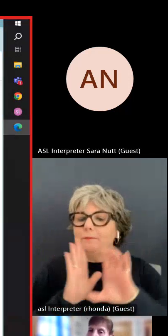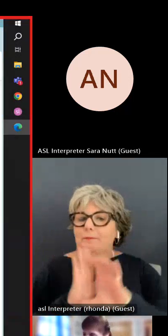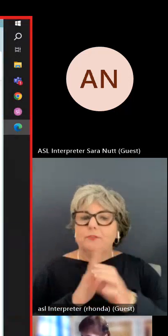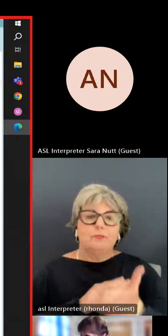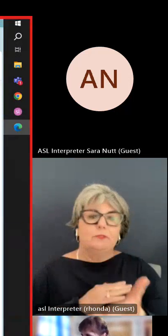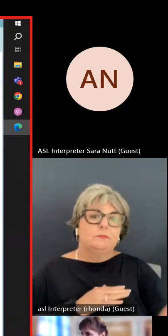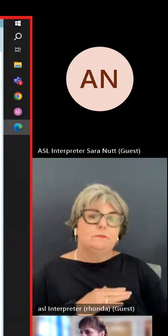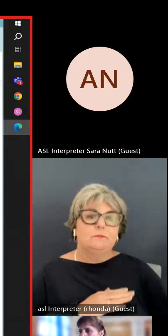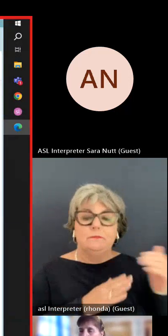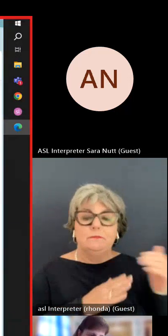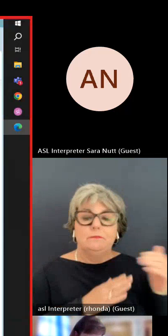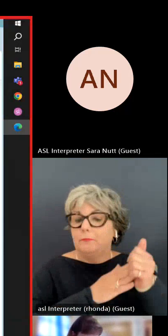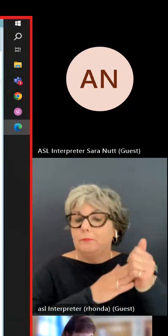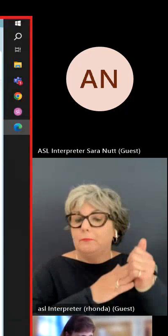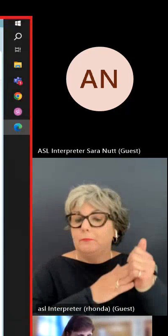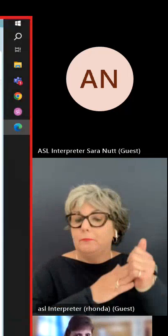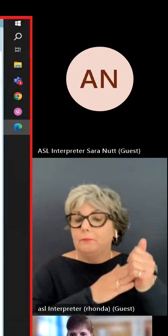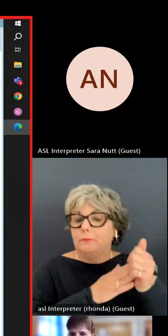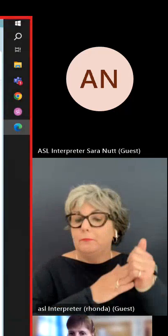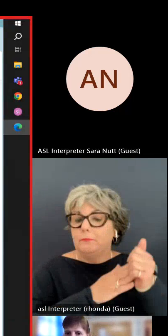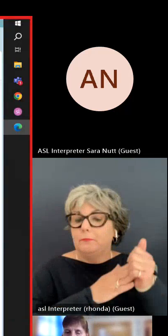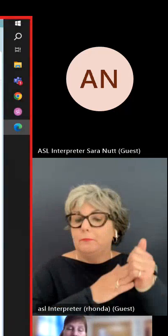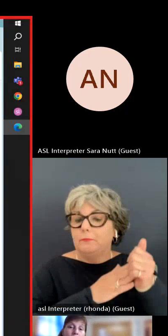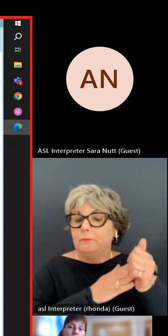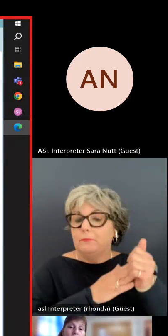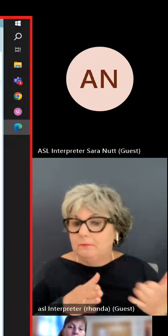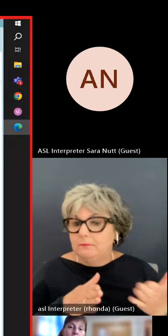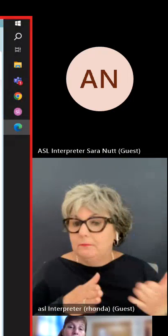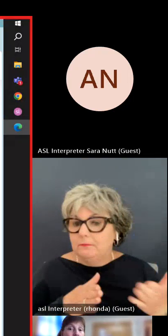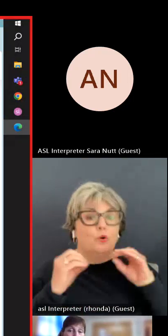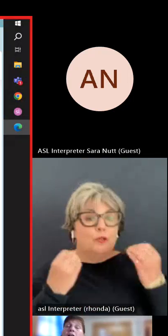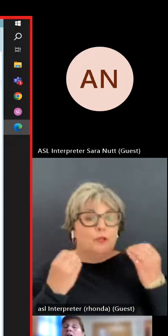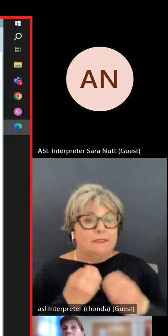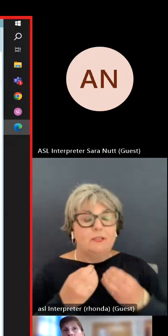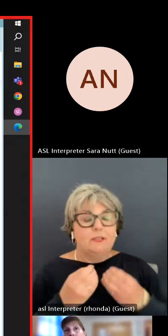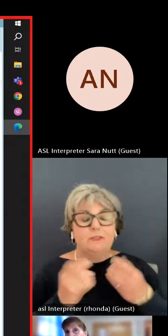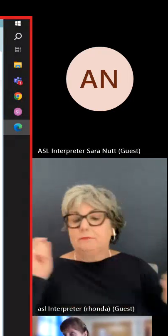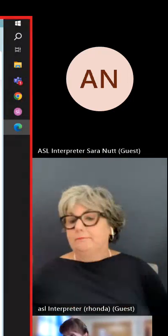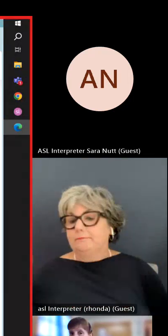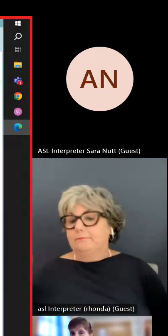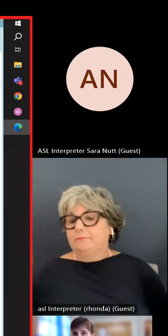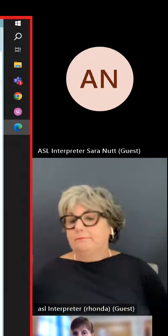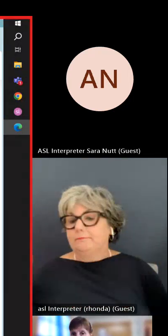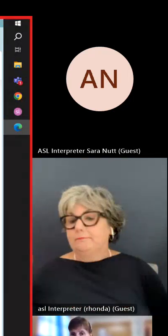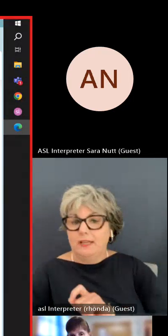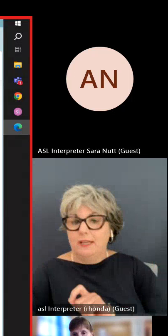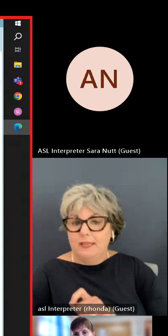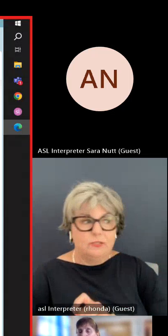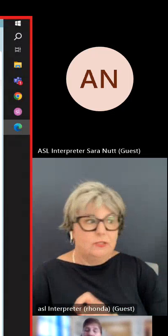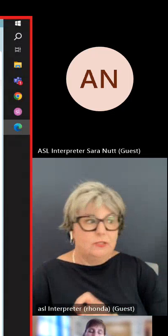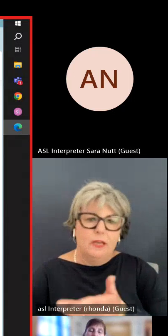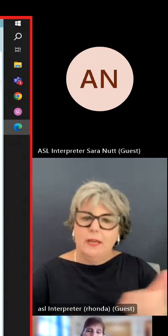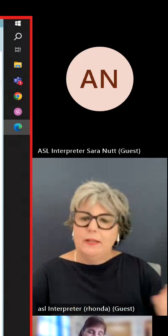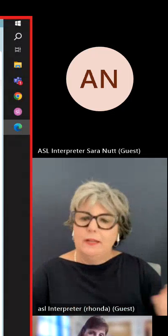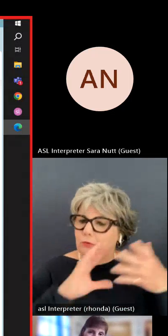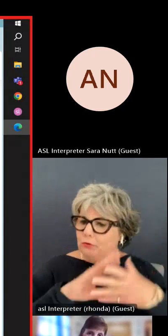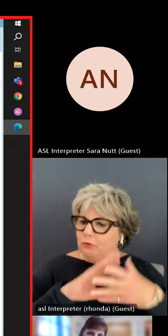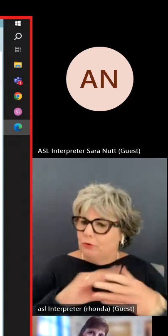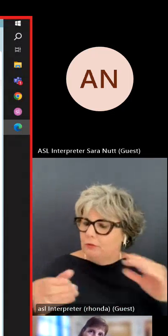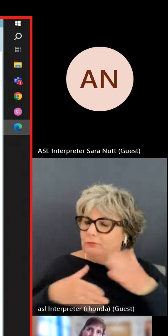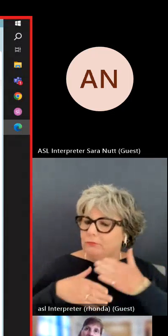a leader and your organization is going through big change and you want to tell a story to share